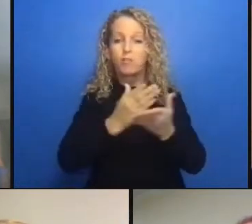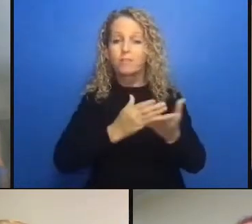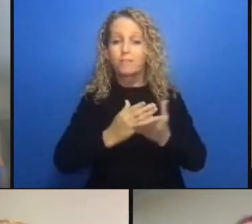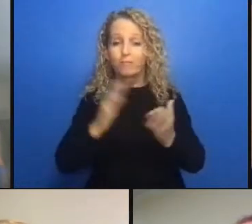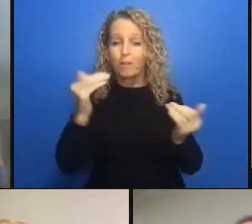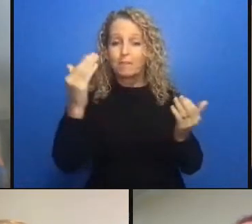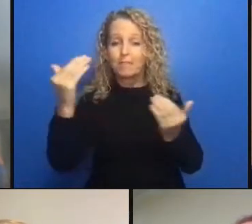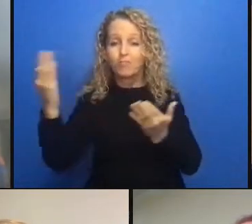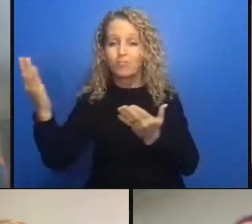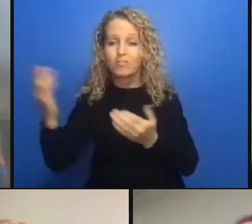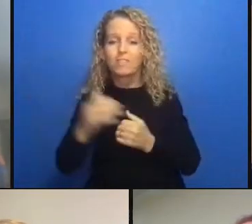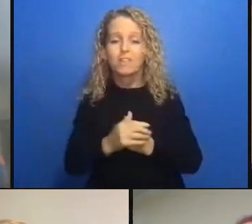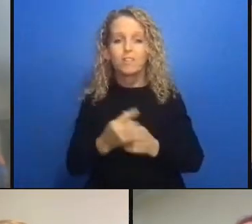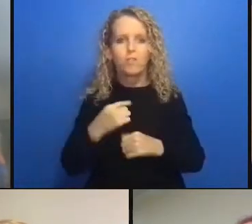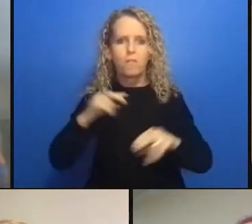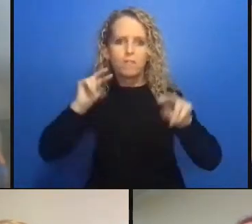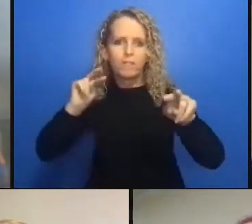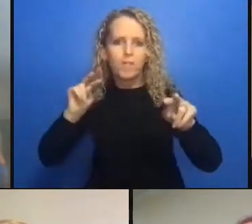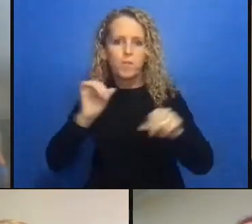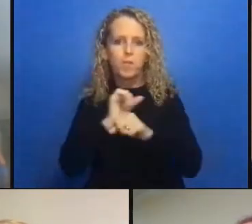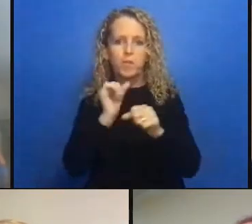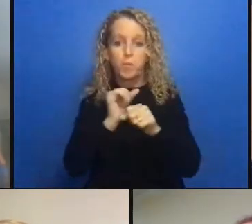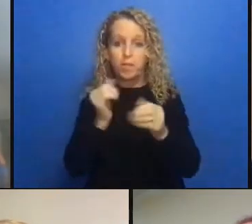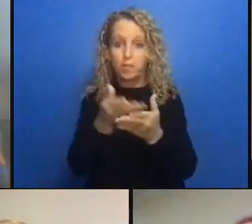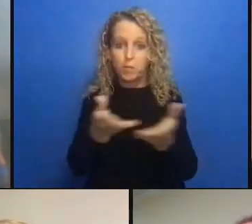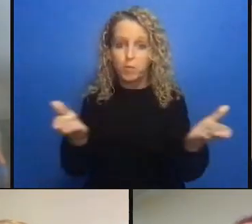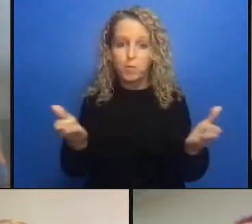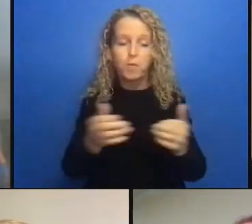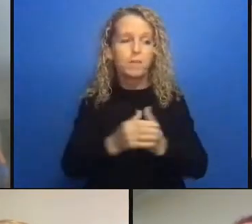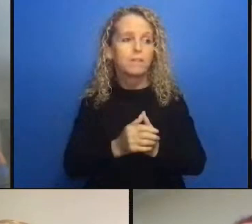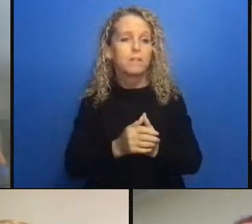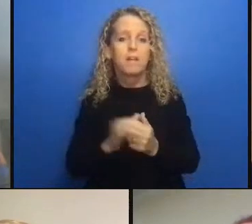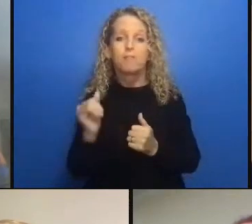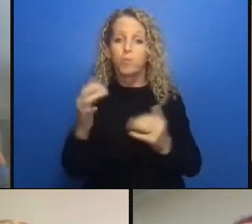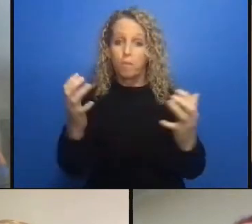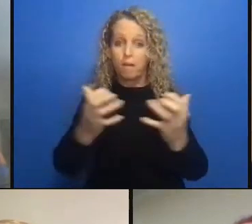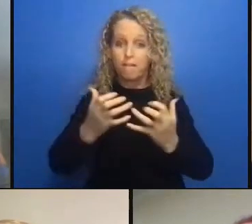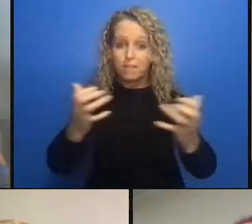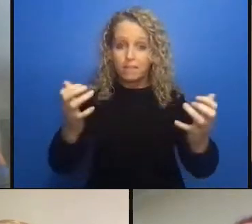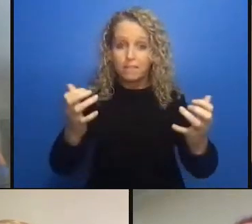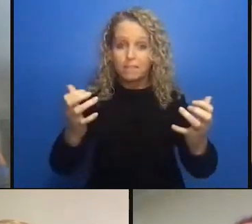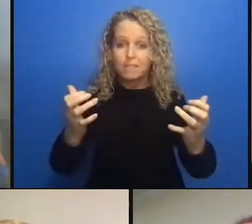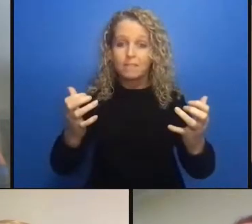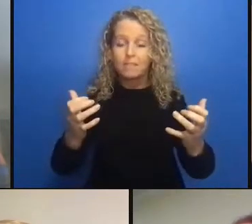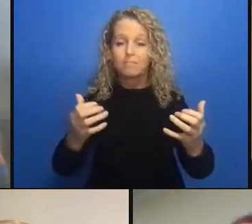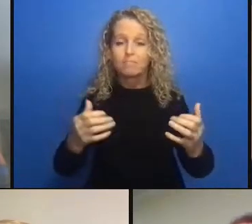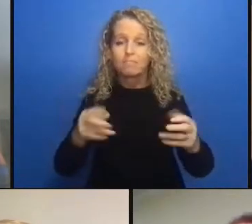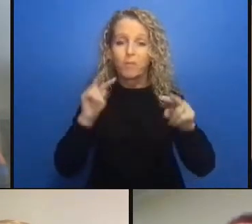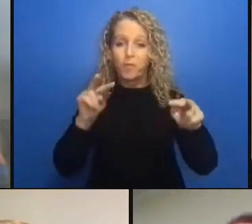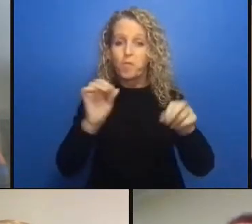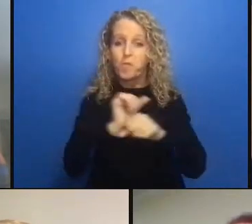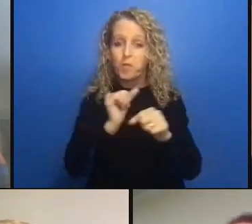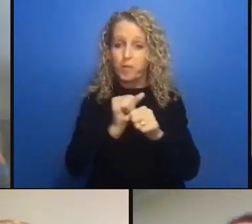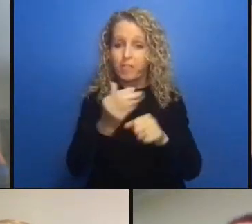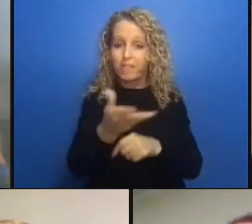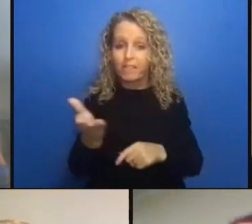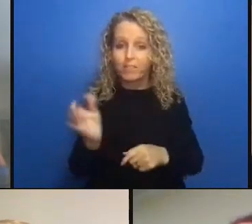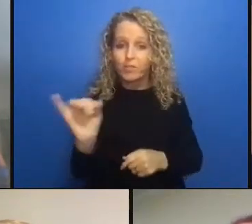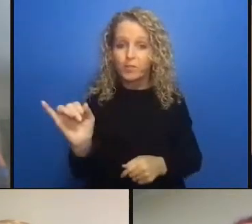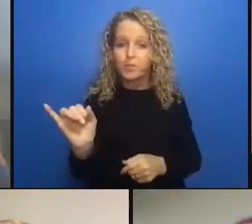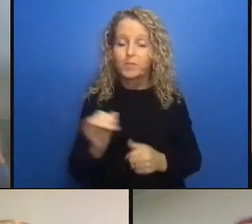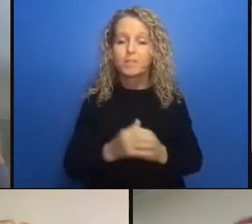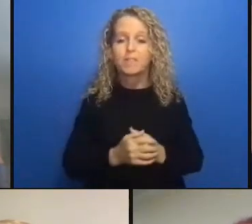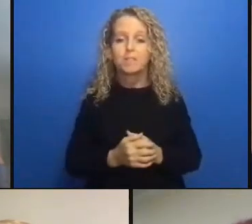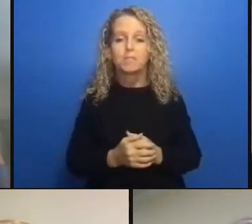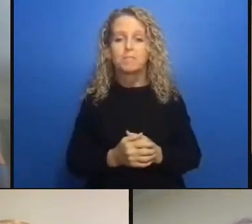working with you and with, the audience here, because I think we're all concerned about the